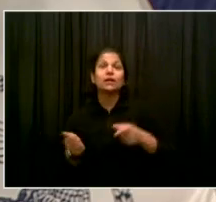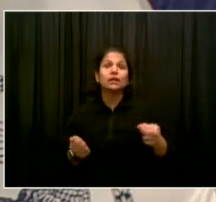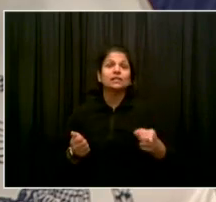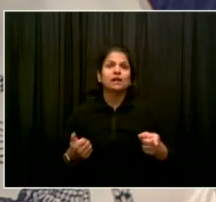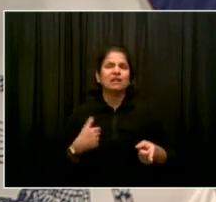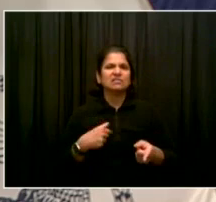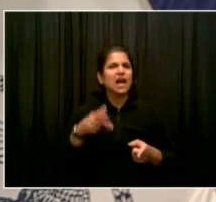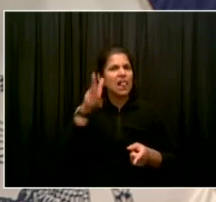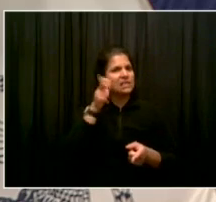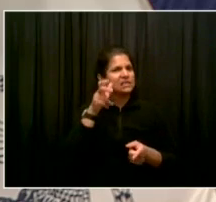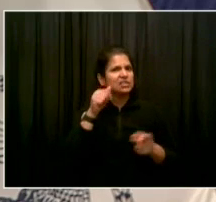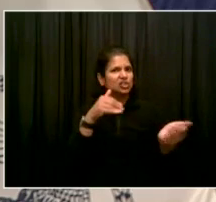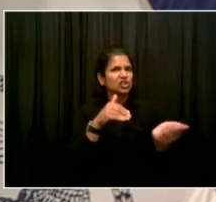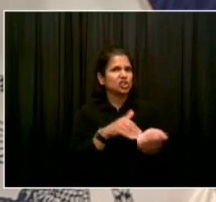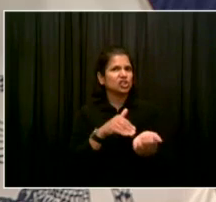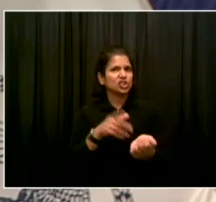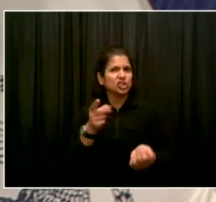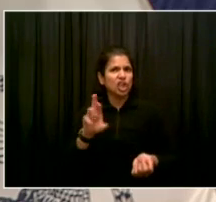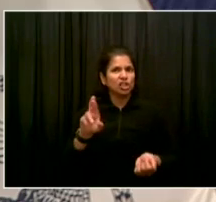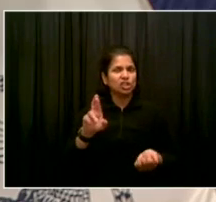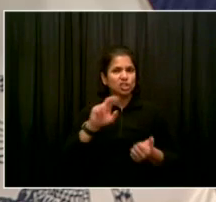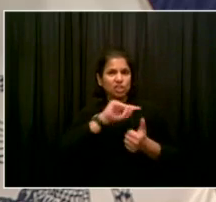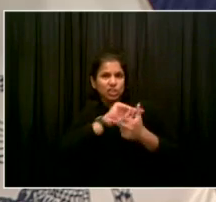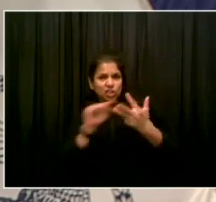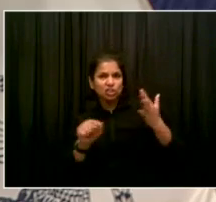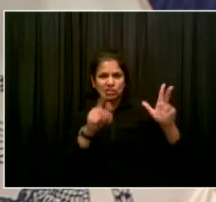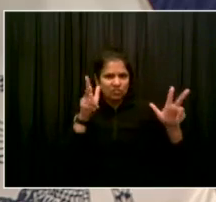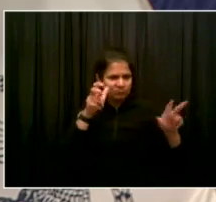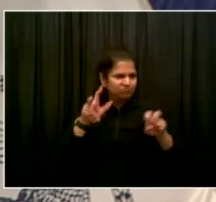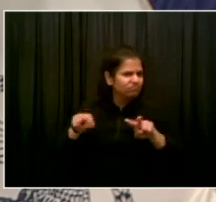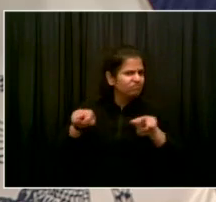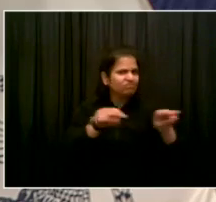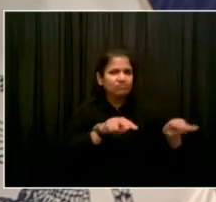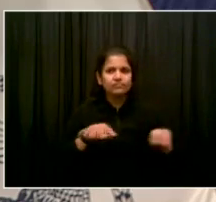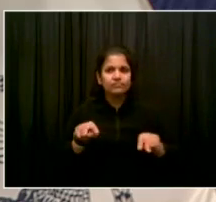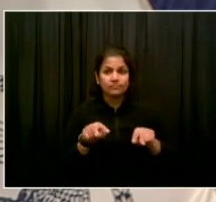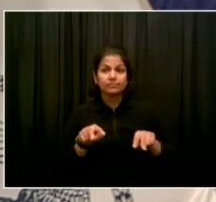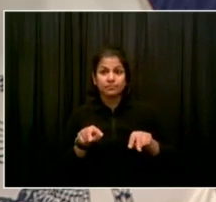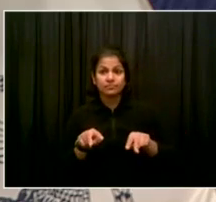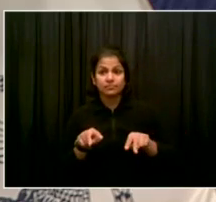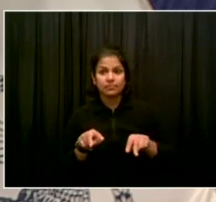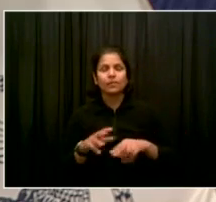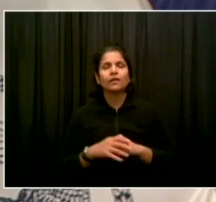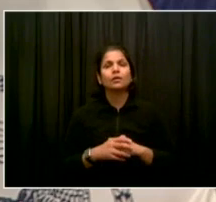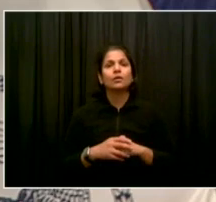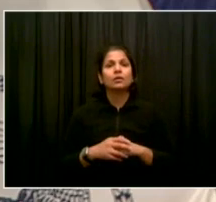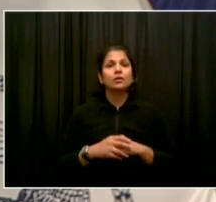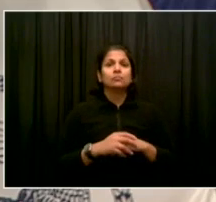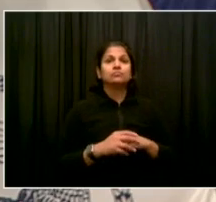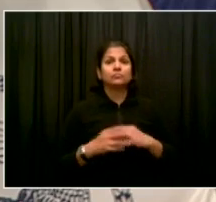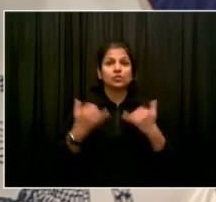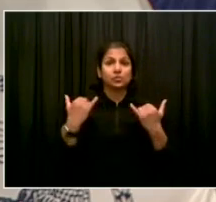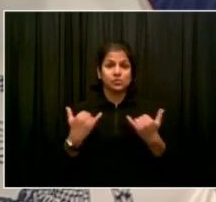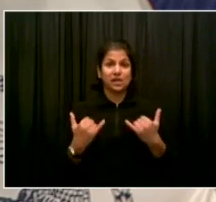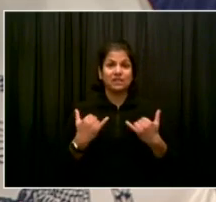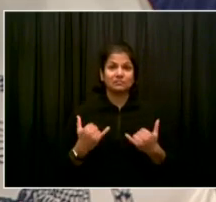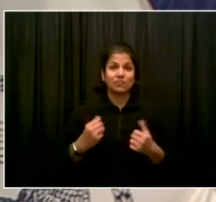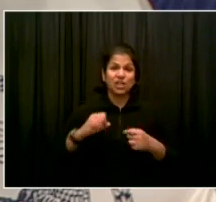emphasize it is a different scenario than what we faced in the past. Again, with what we're seeing so far in